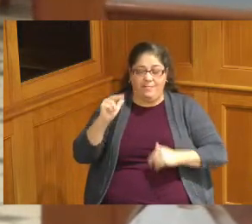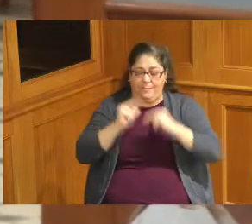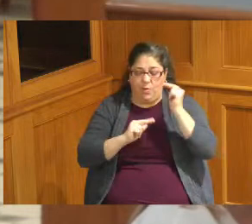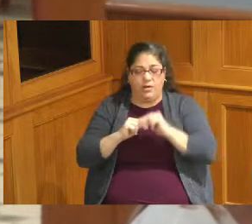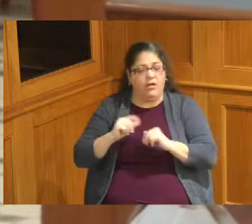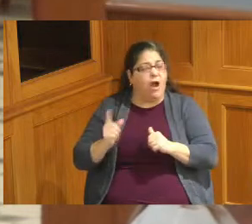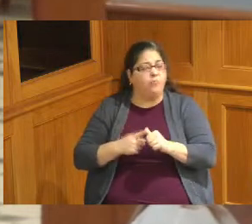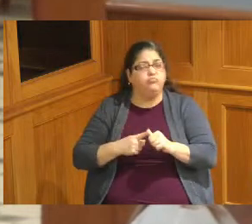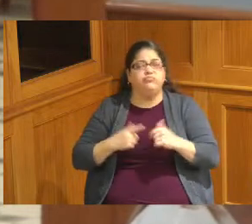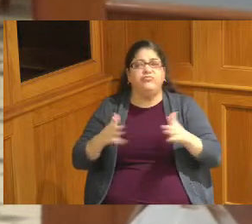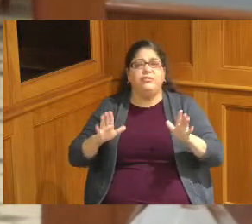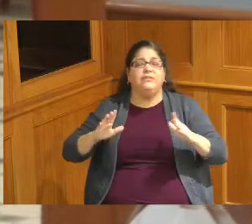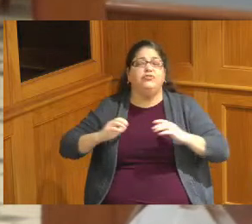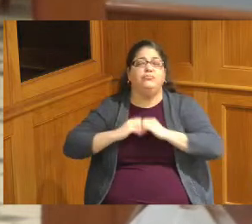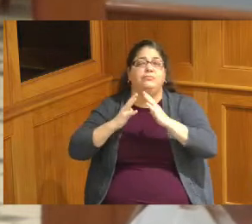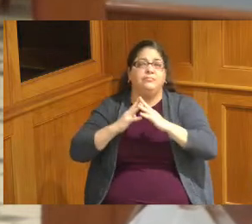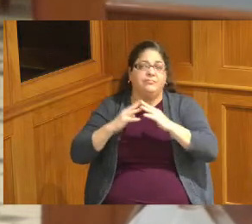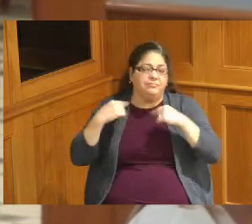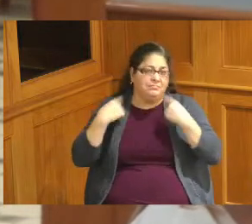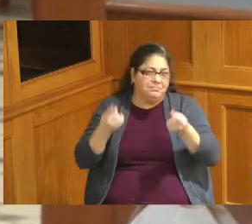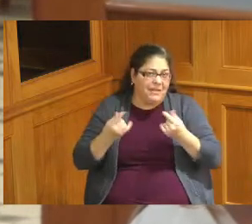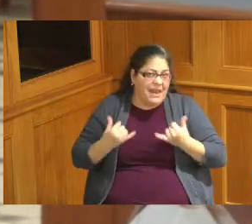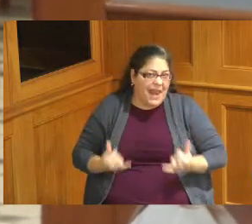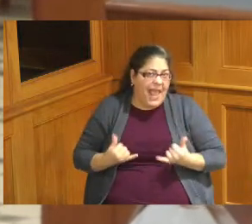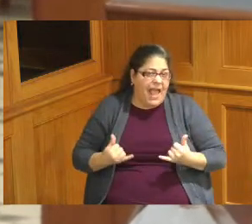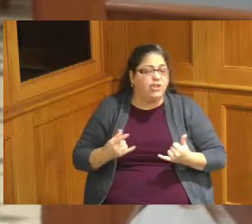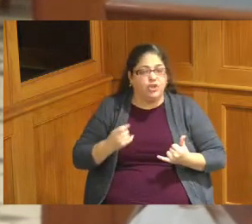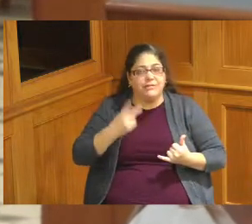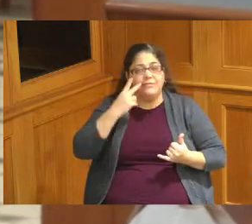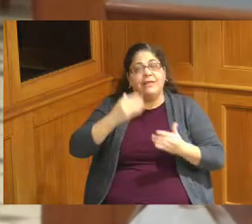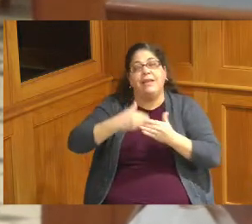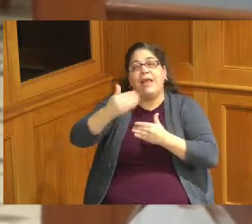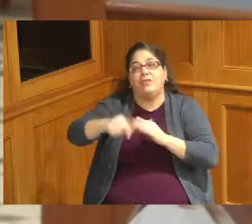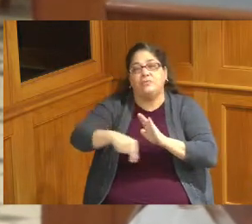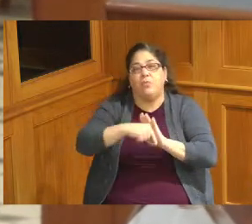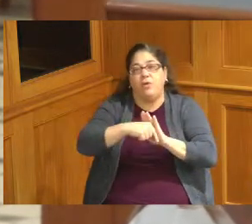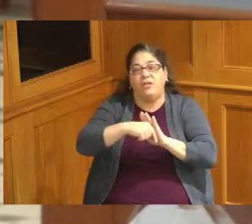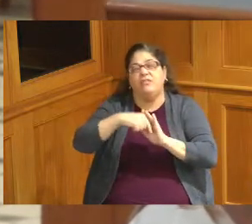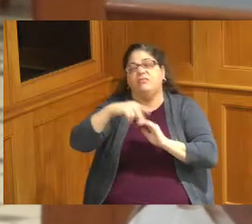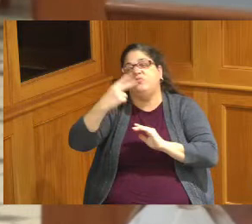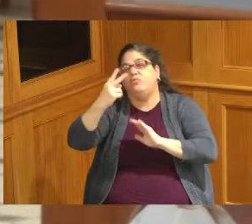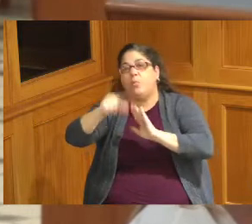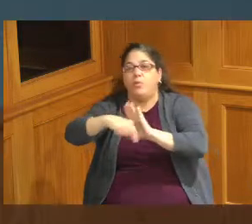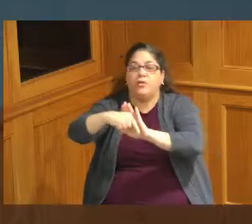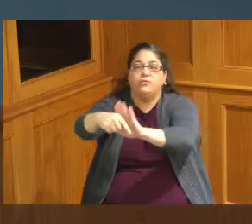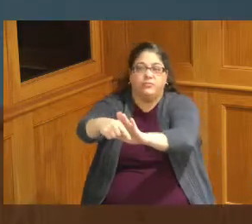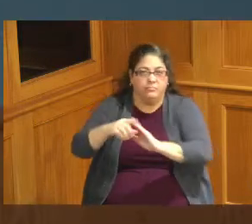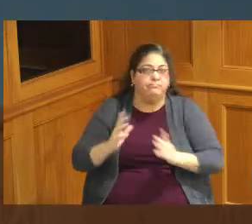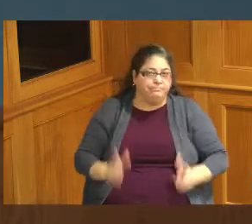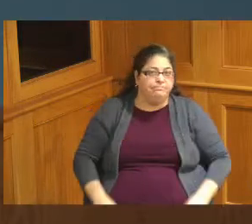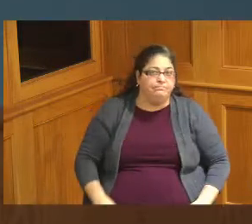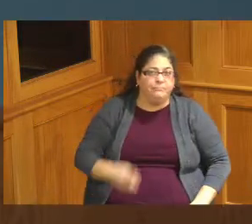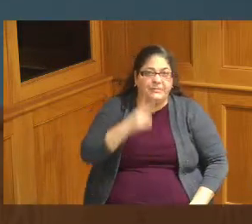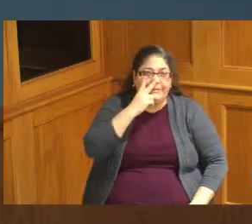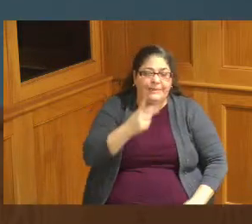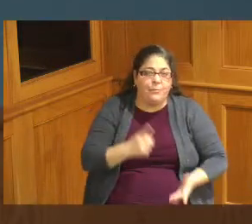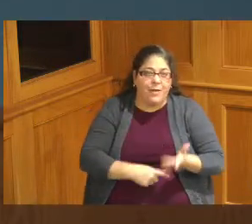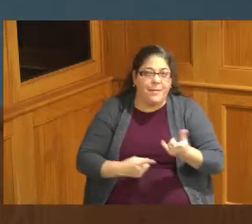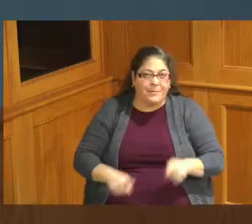those are kicking off now. So we should see that in the next quarter, and especially the next 2 quarters. Okay. And then